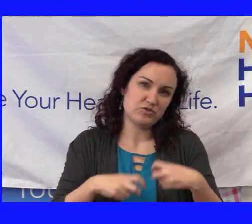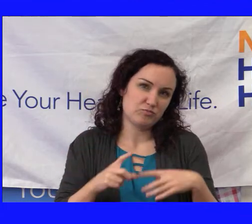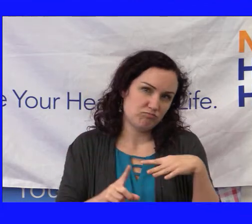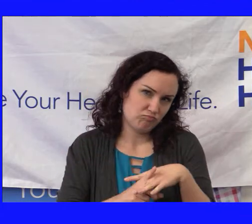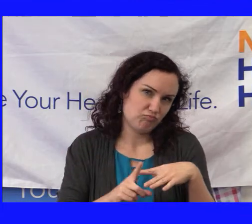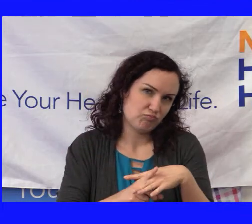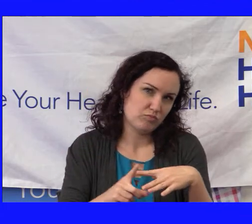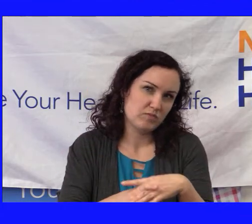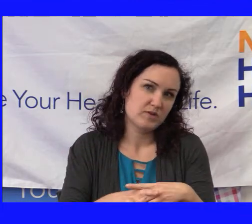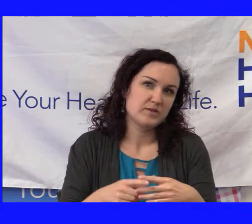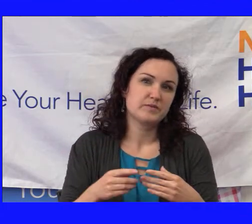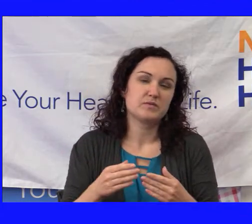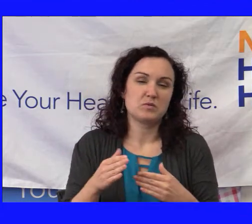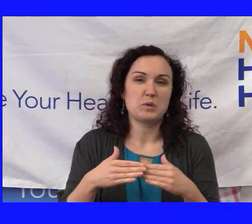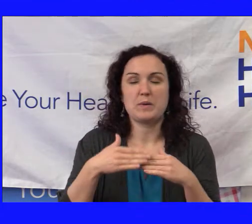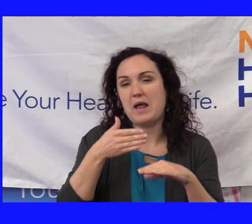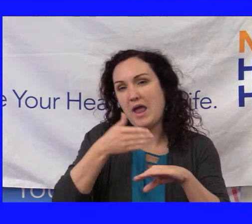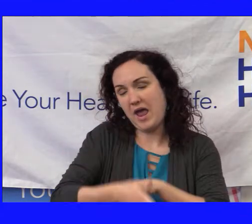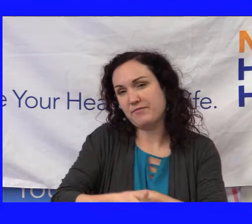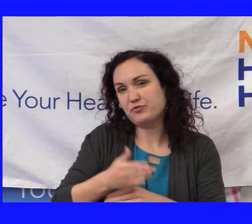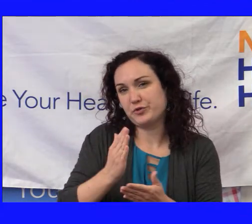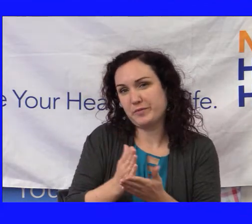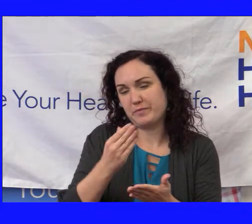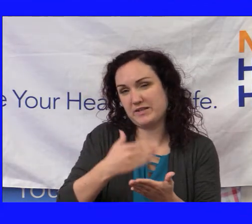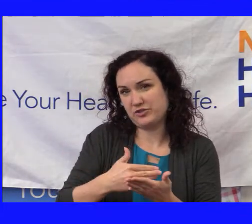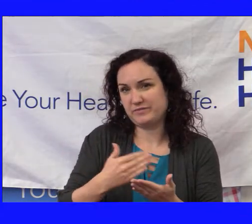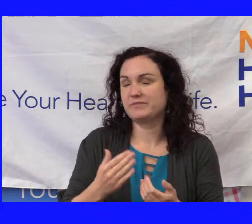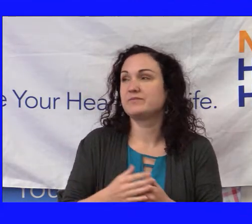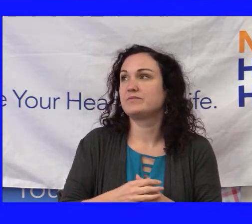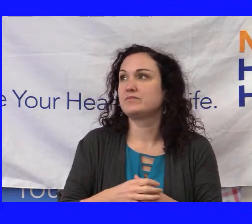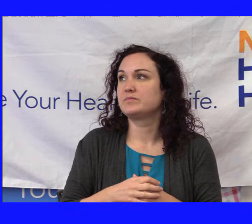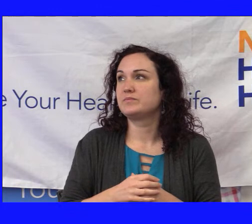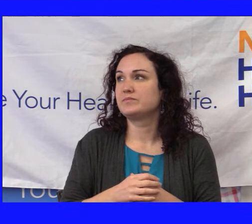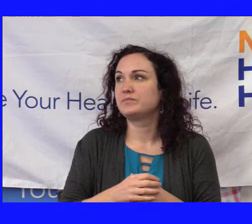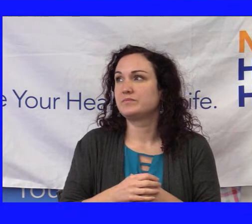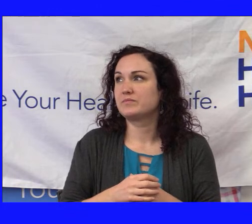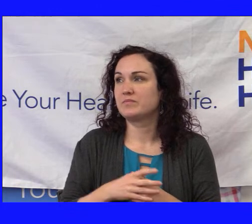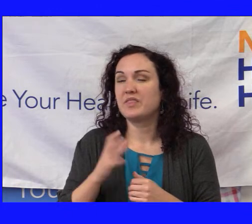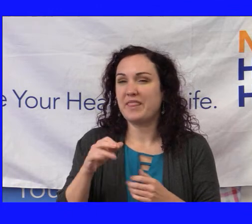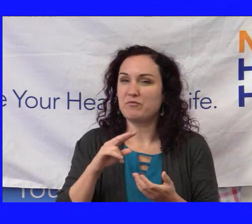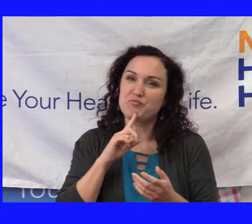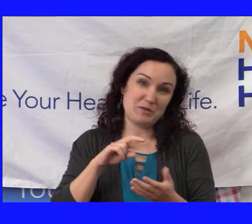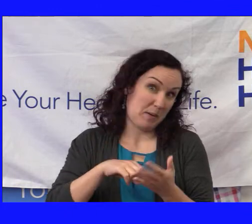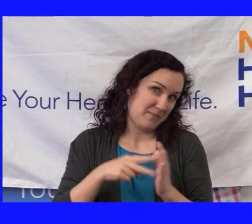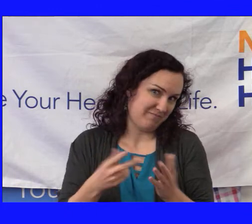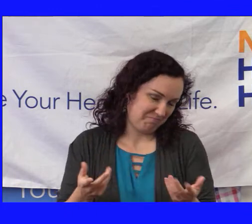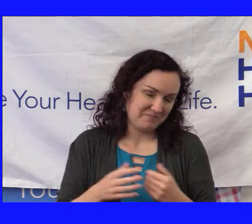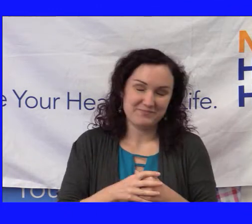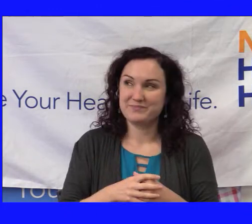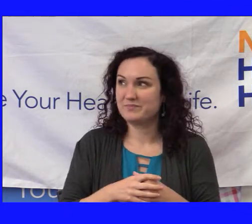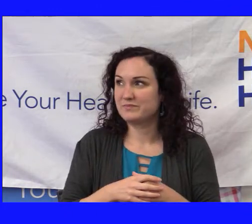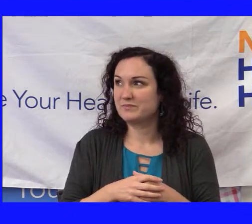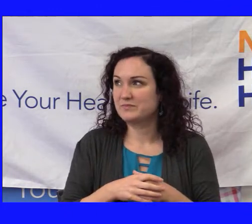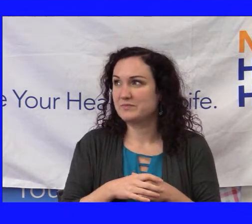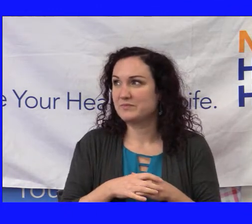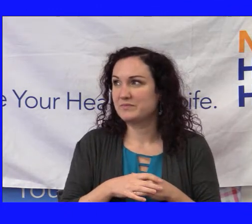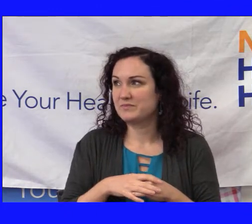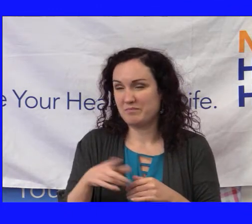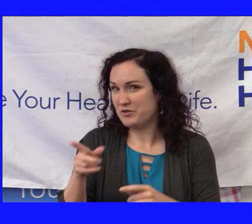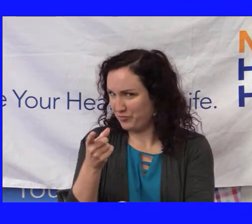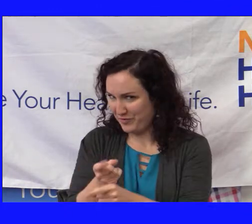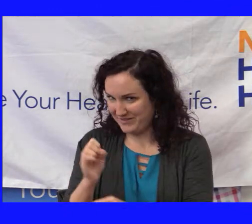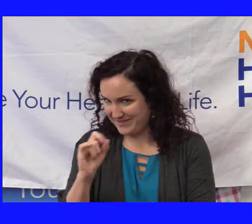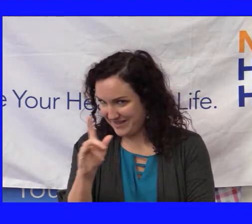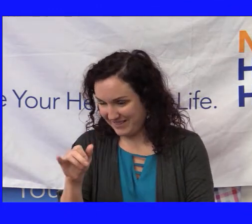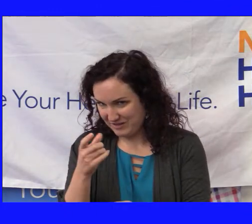see post-budget. But that was really what I meant. But of course, you know, you are exactly right, Sally. That